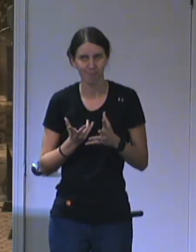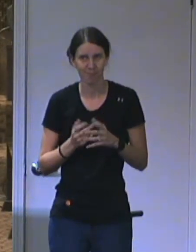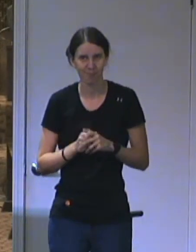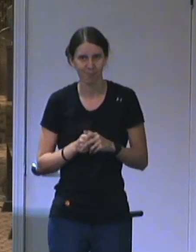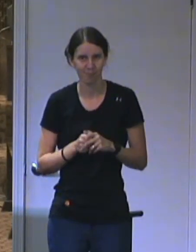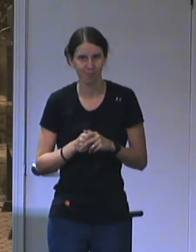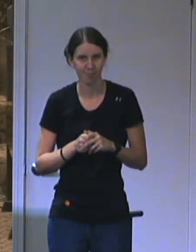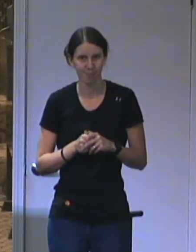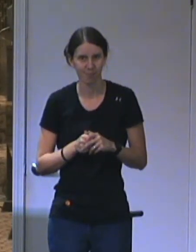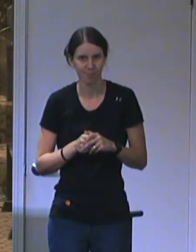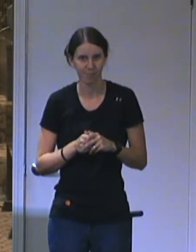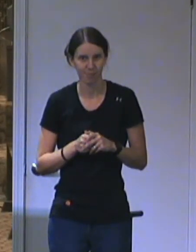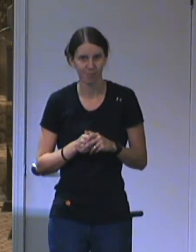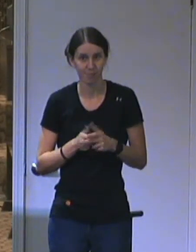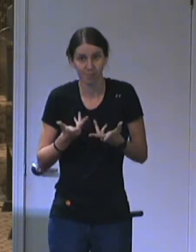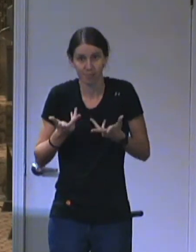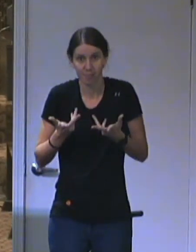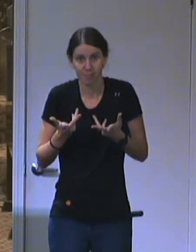you got a problem.